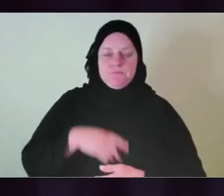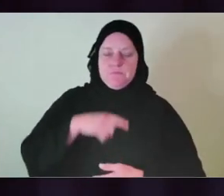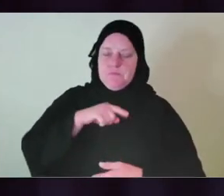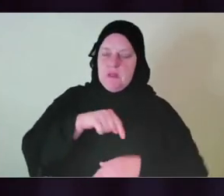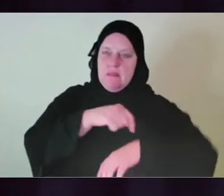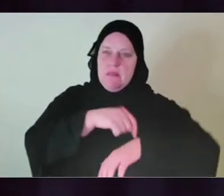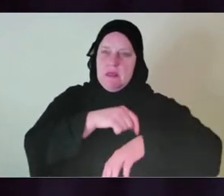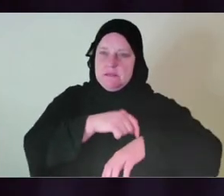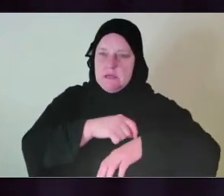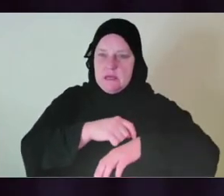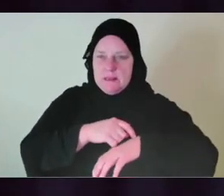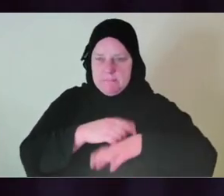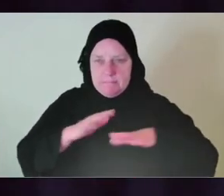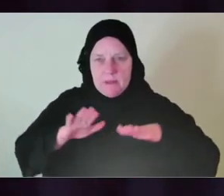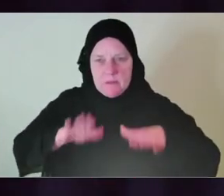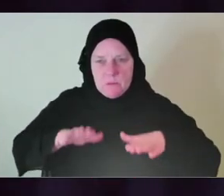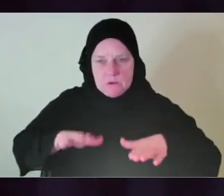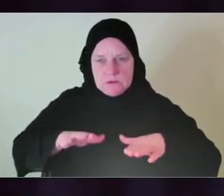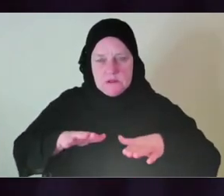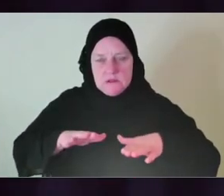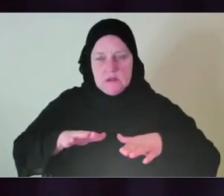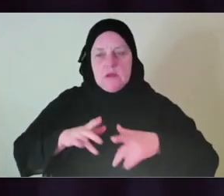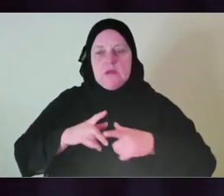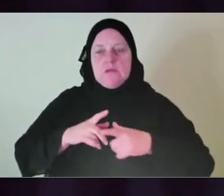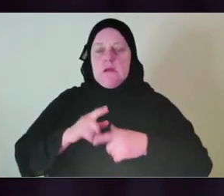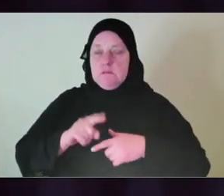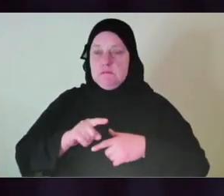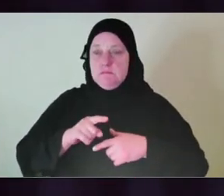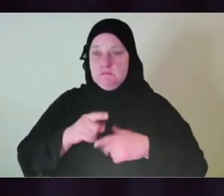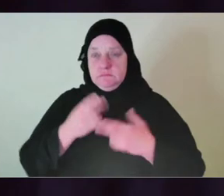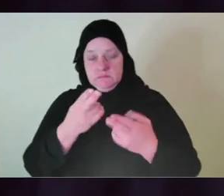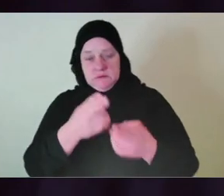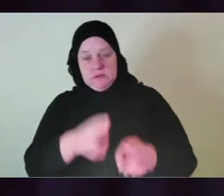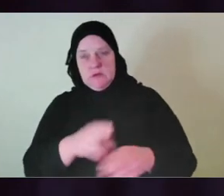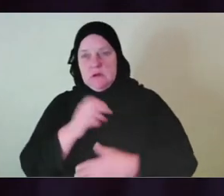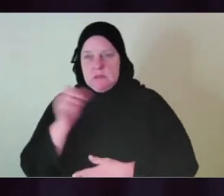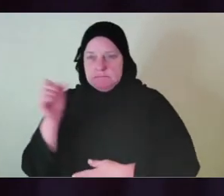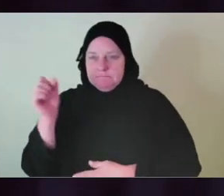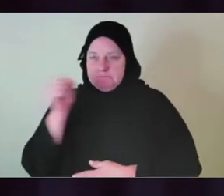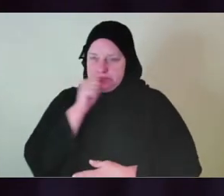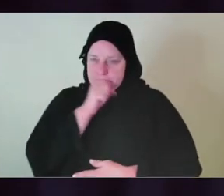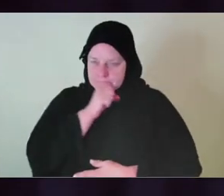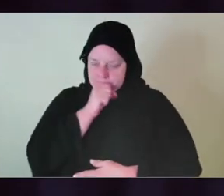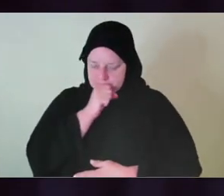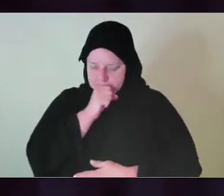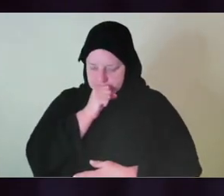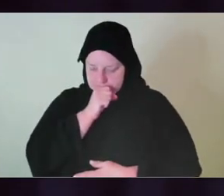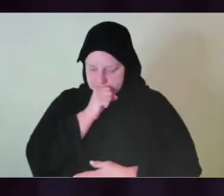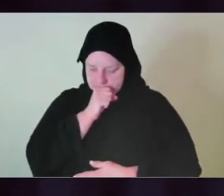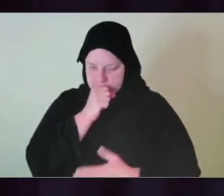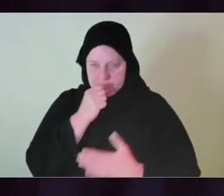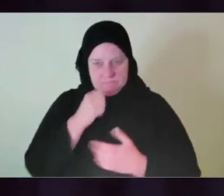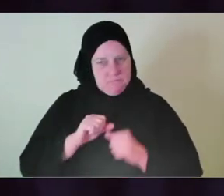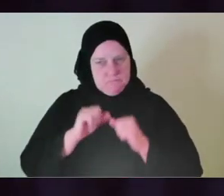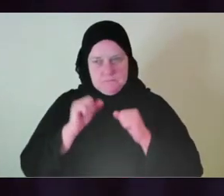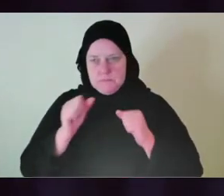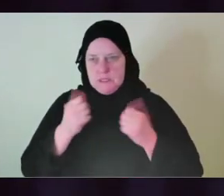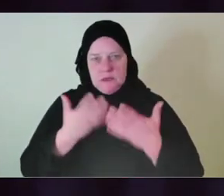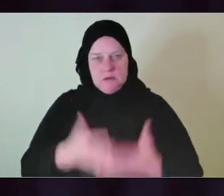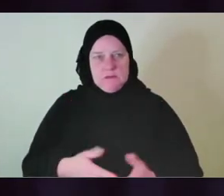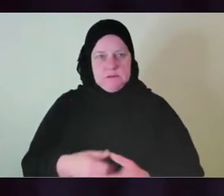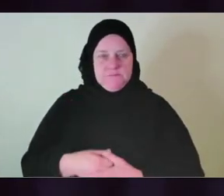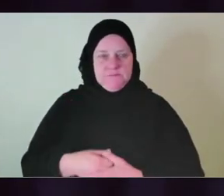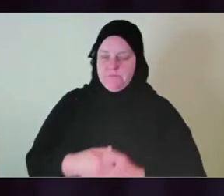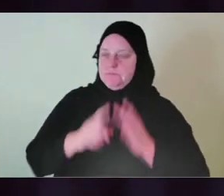were truly at a loss for his martyrdom. His knowledge, his worship, his